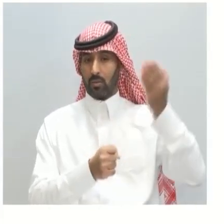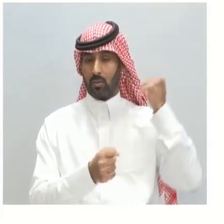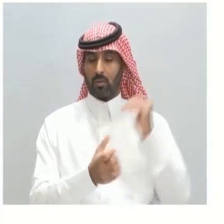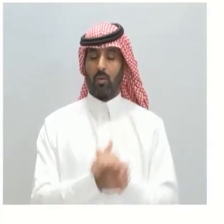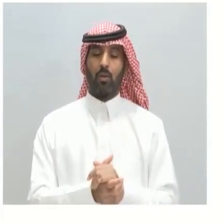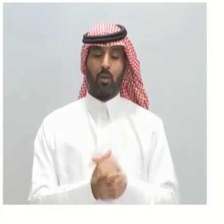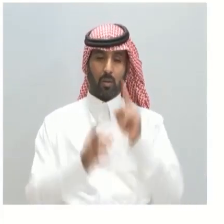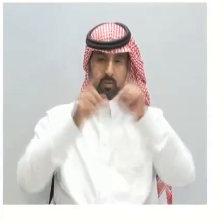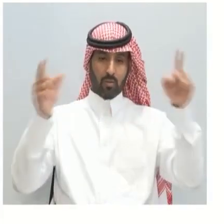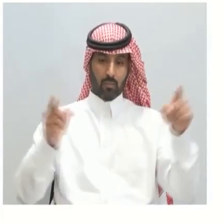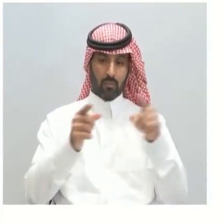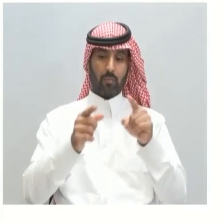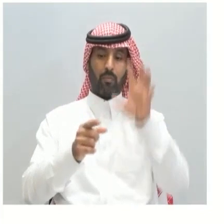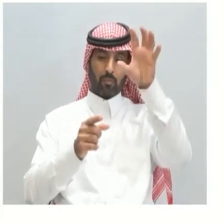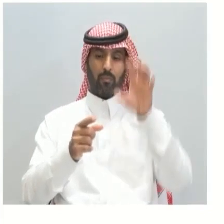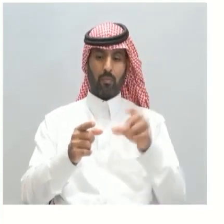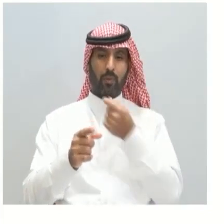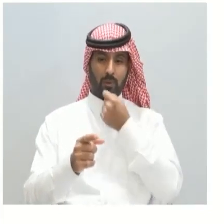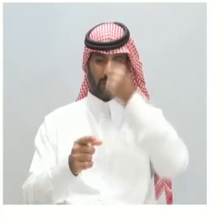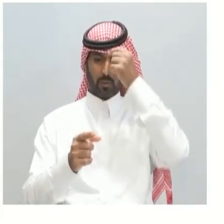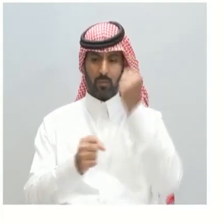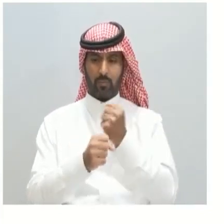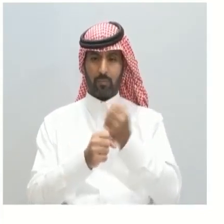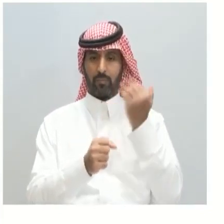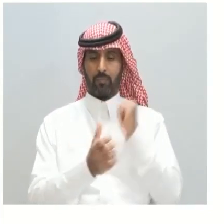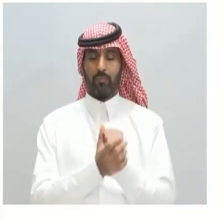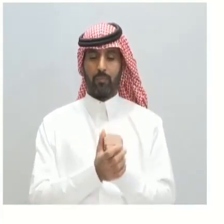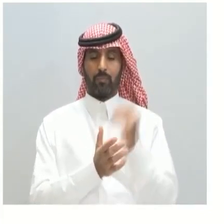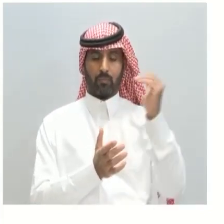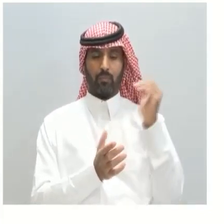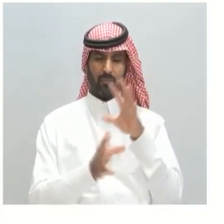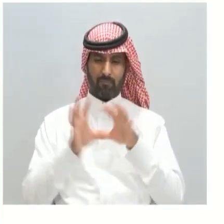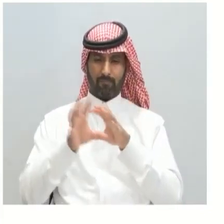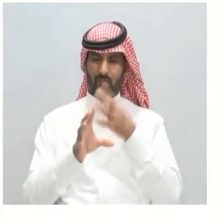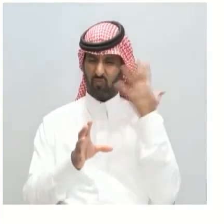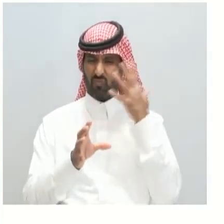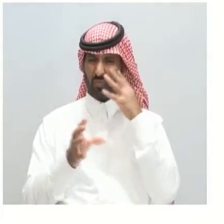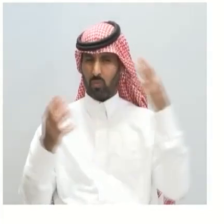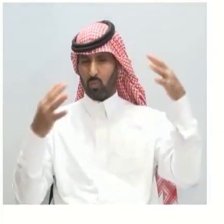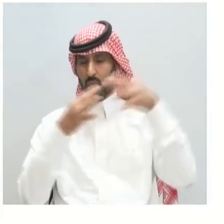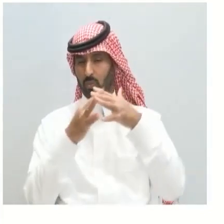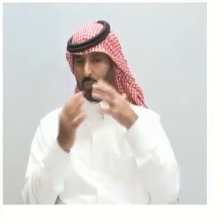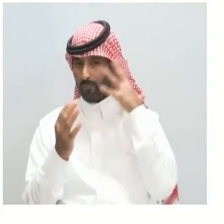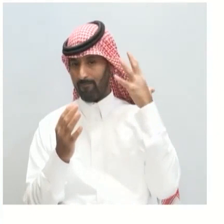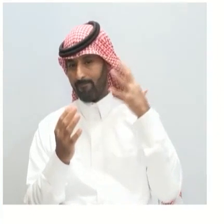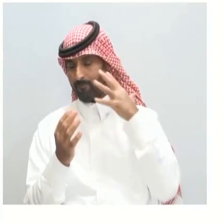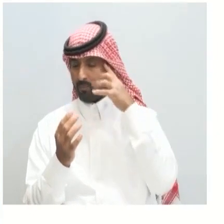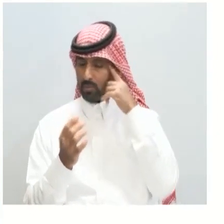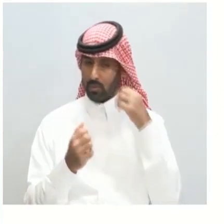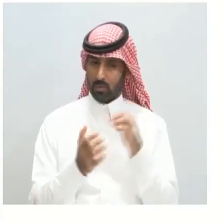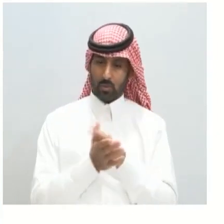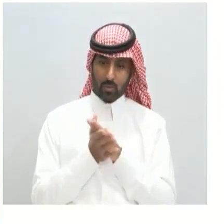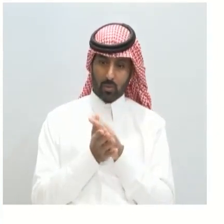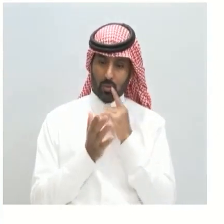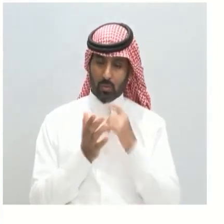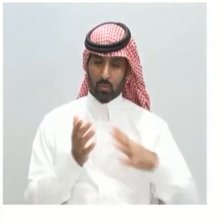the box. So we have some adjectives and past participle here. Confused, dark, dizzy, excited,